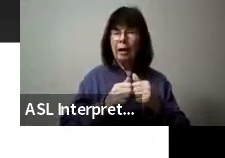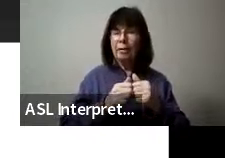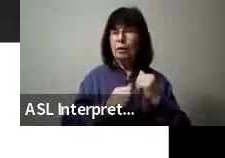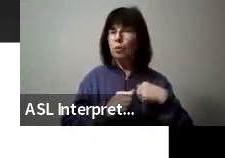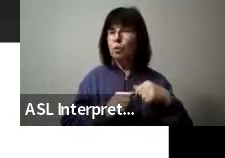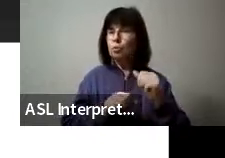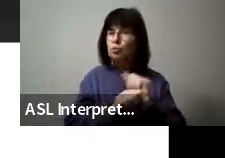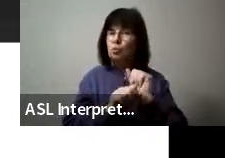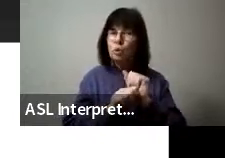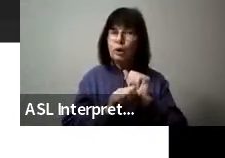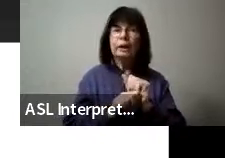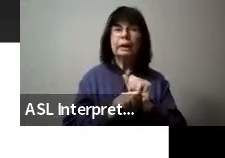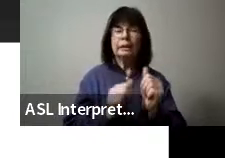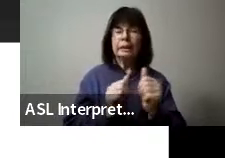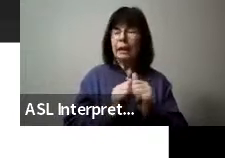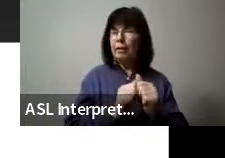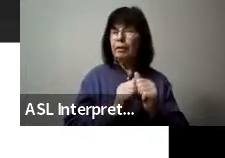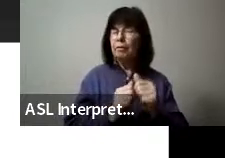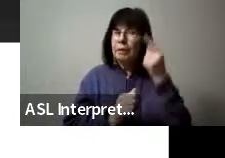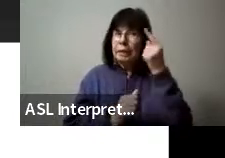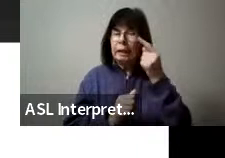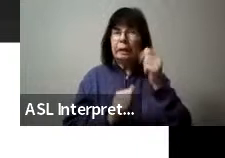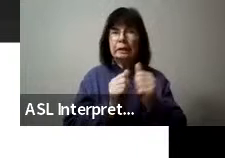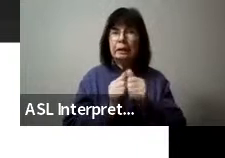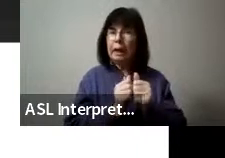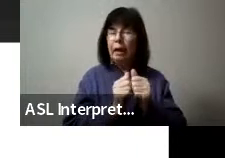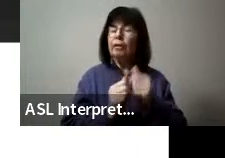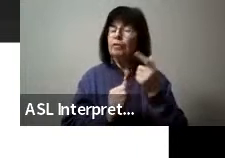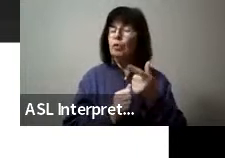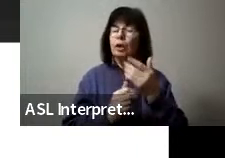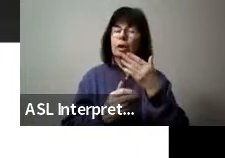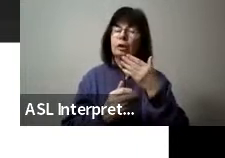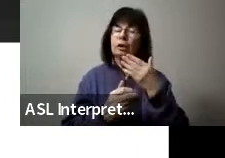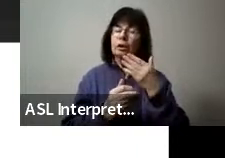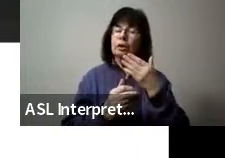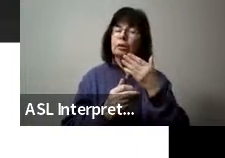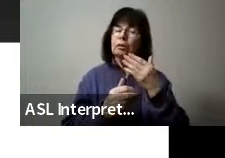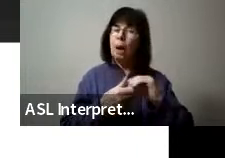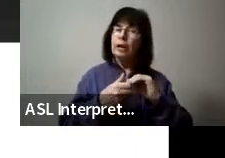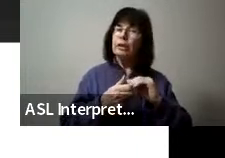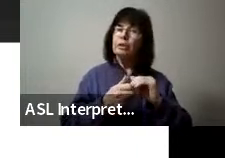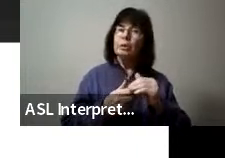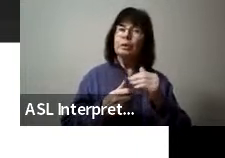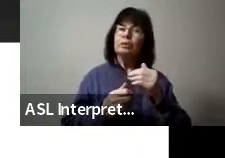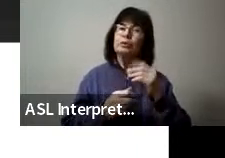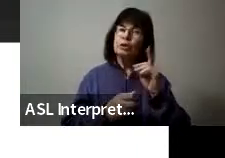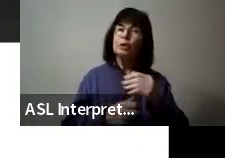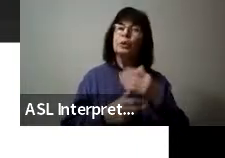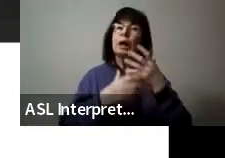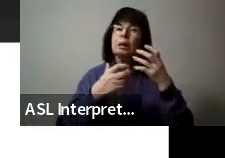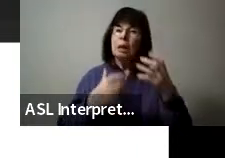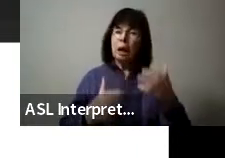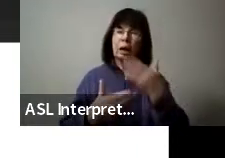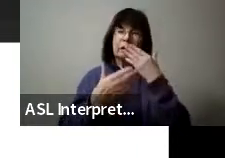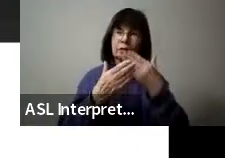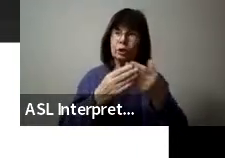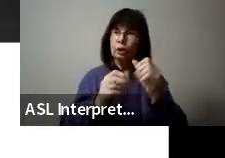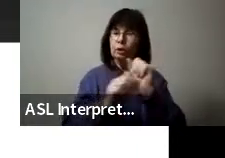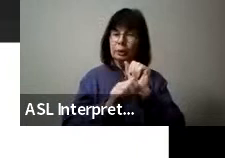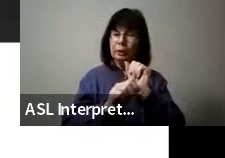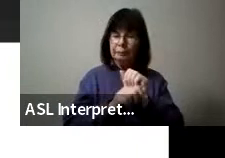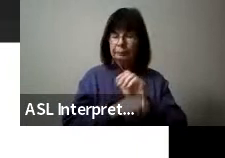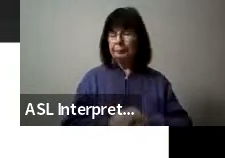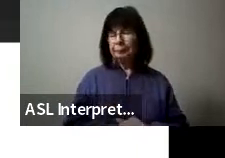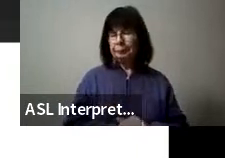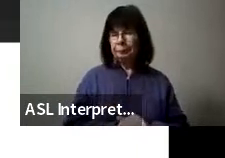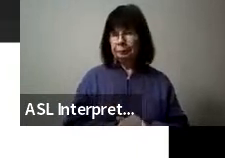thought partners to do a lot of really good work out there together. And as you all can see, as we can all